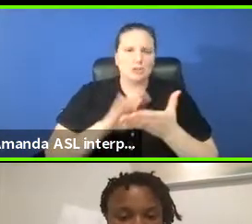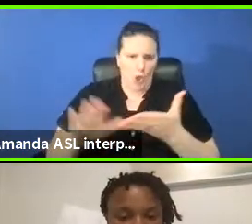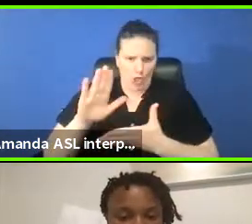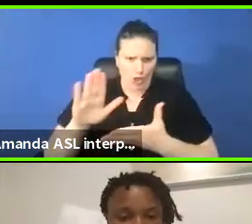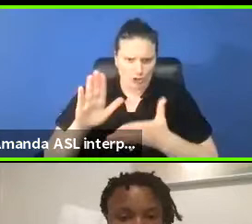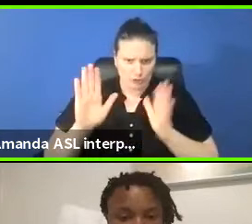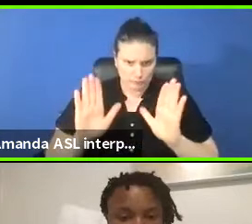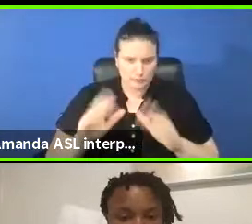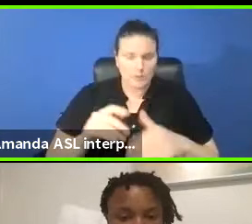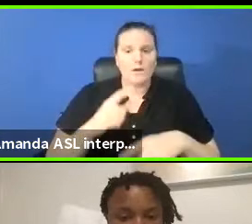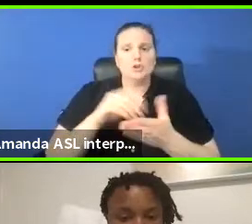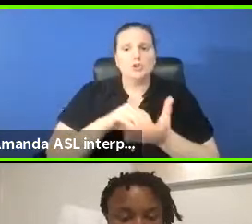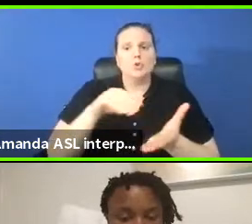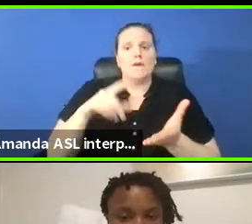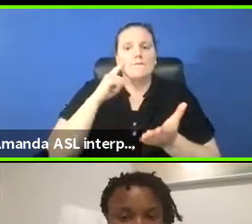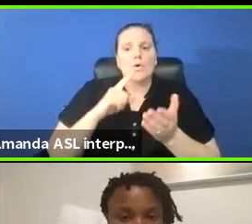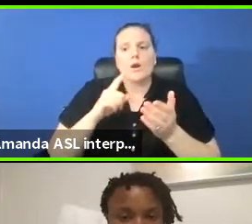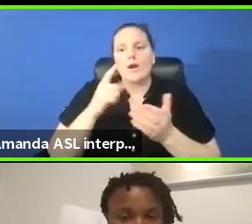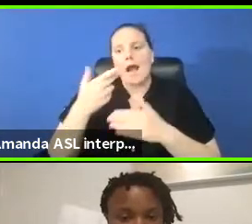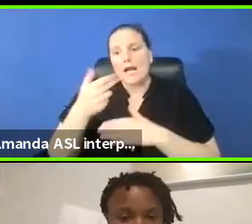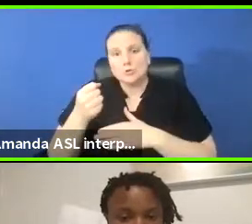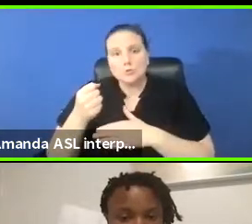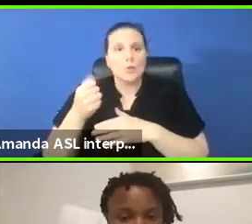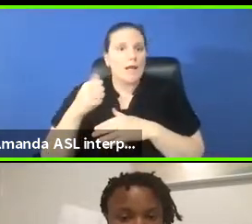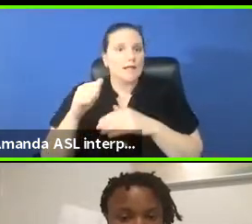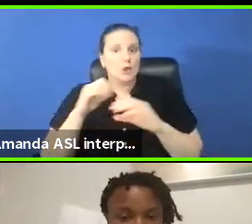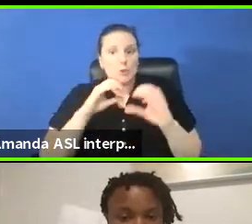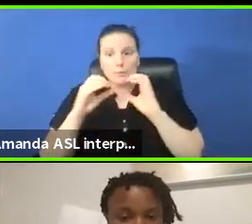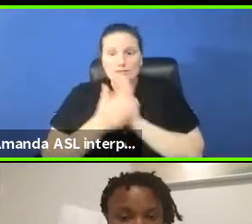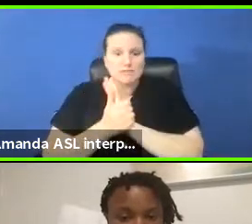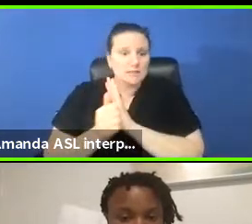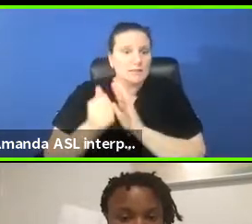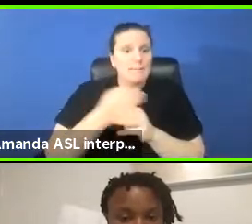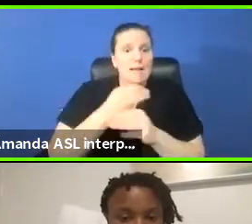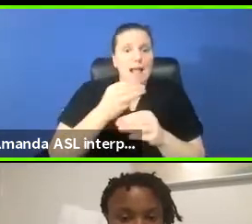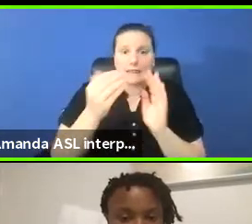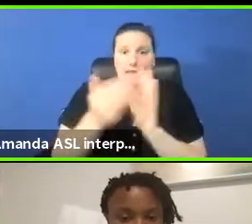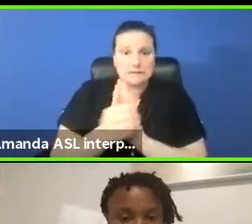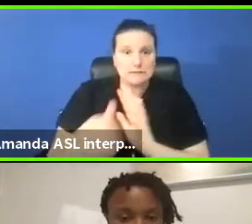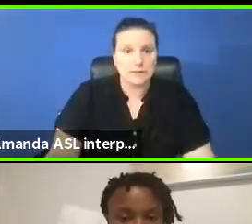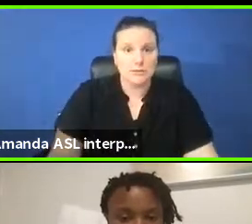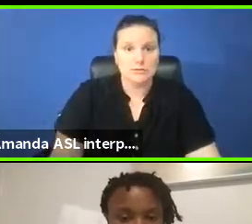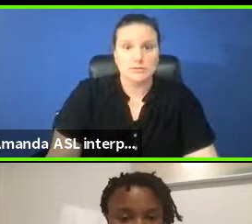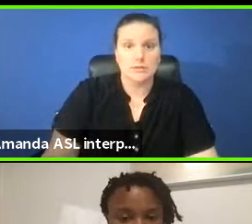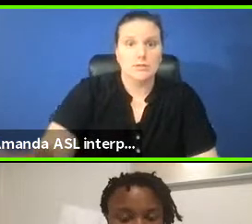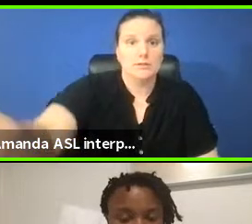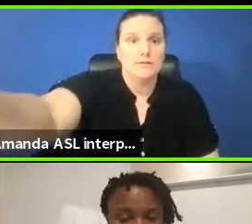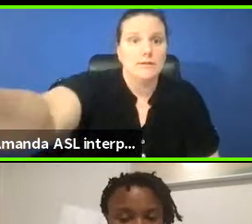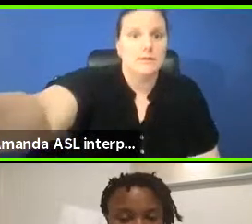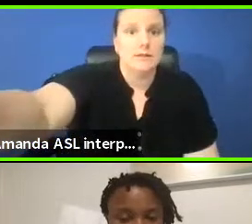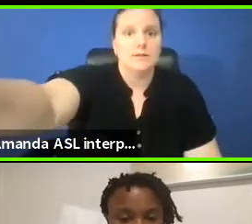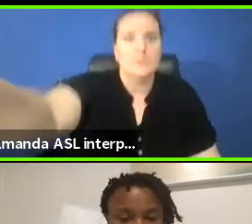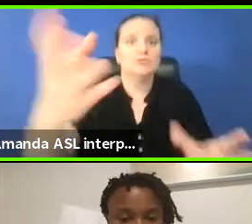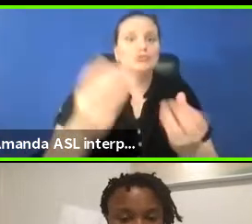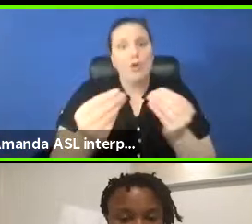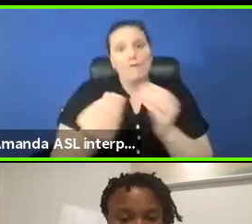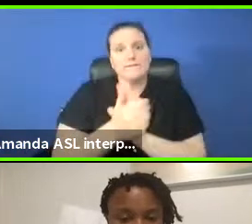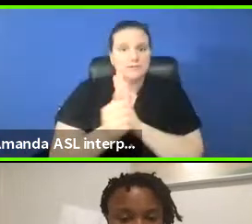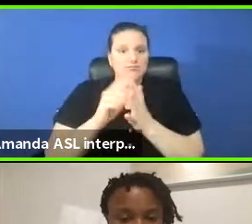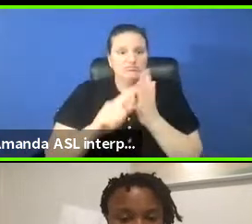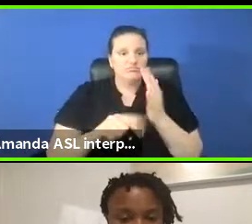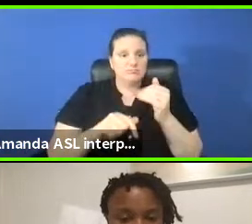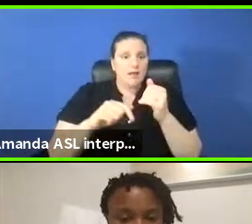school students, we were looking at anyone with communication skills, math skills, any of those soft skills, or students who